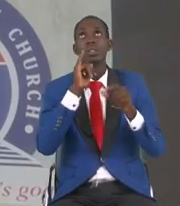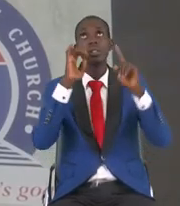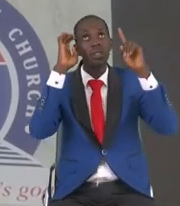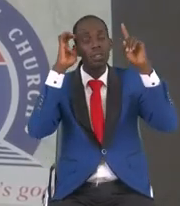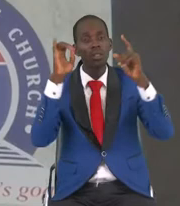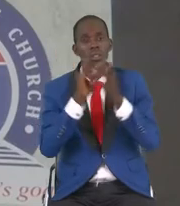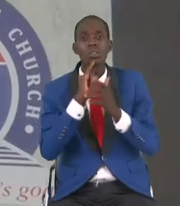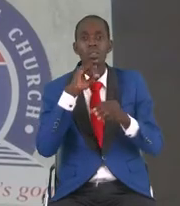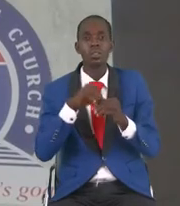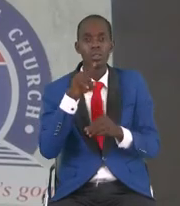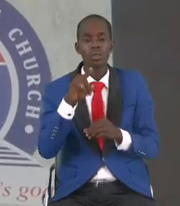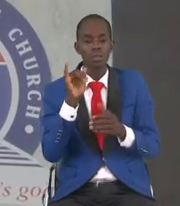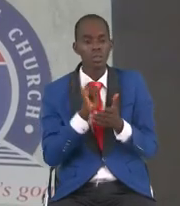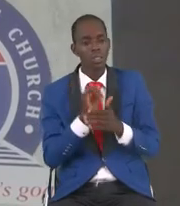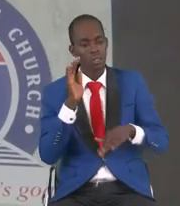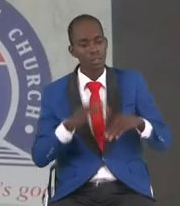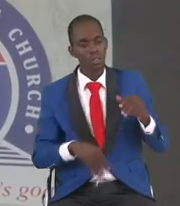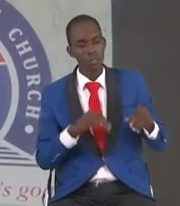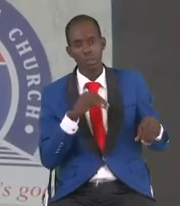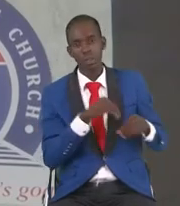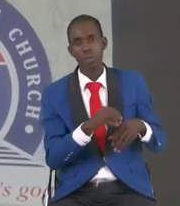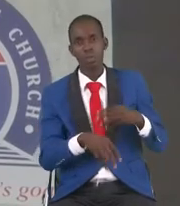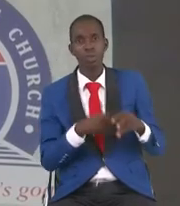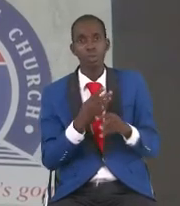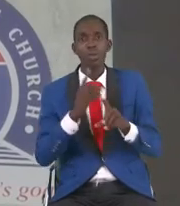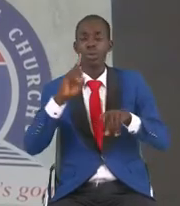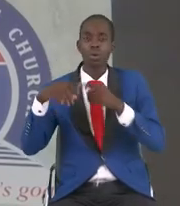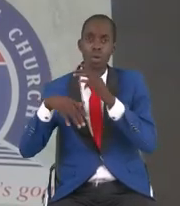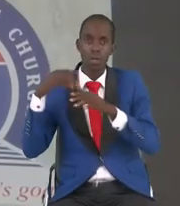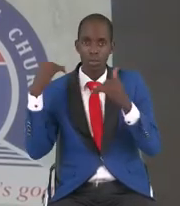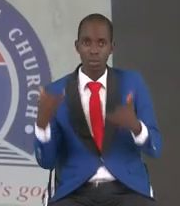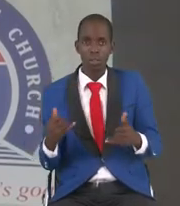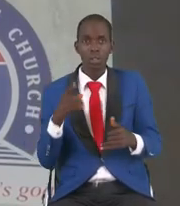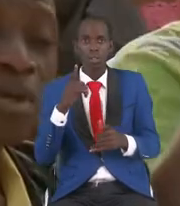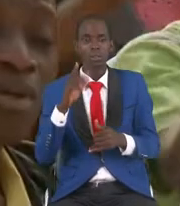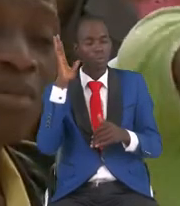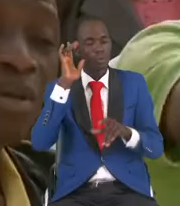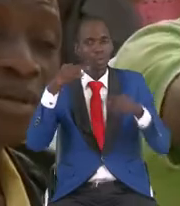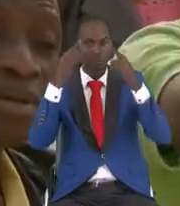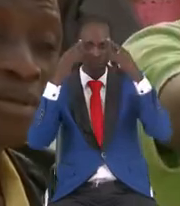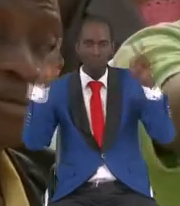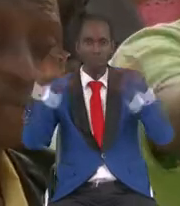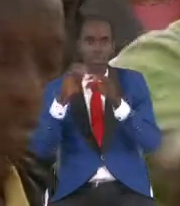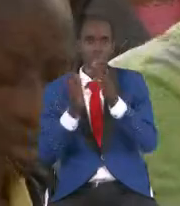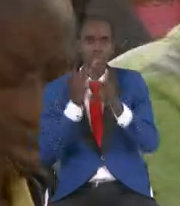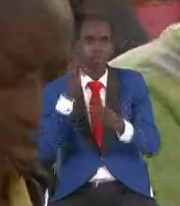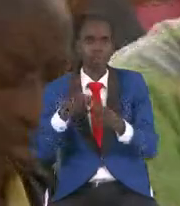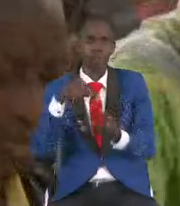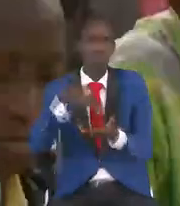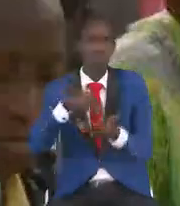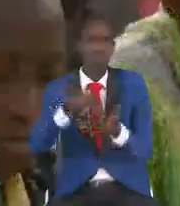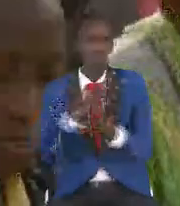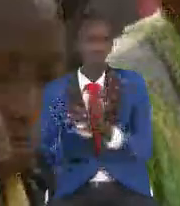you than he that is in the world. You go out now and you go and succeed. Rise up and let us